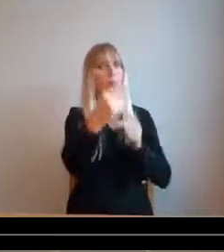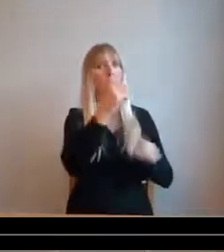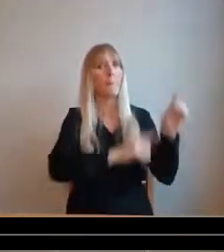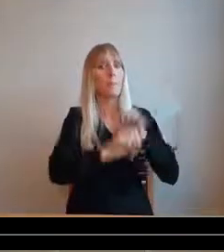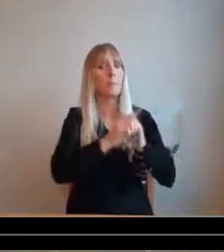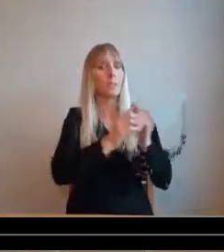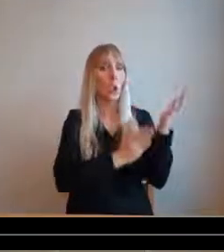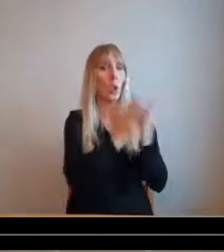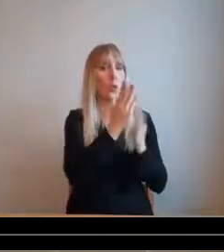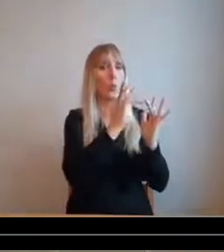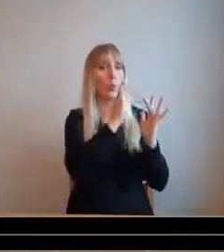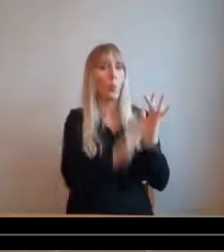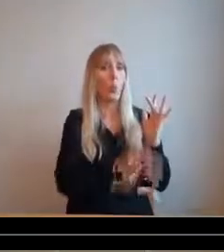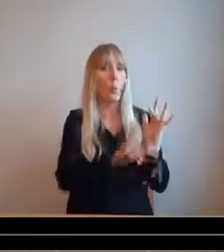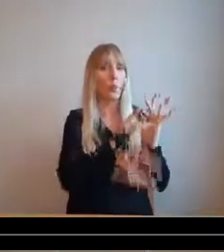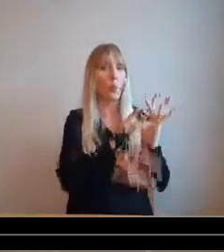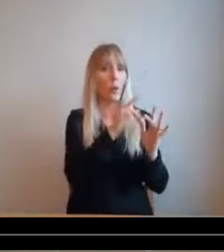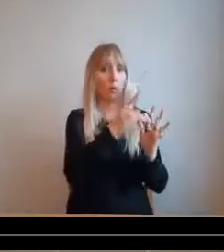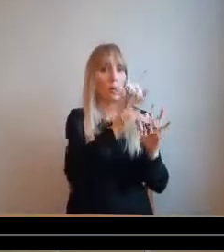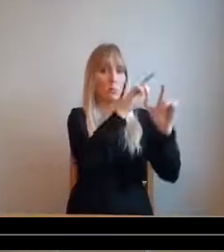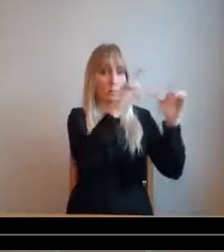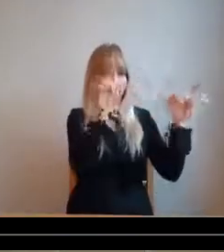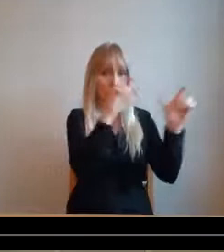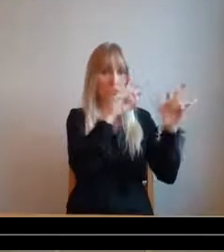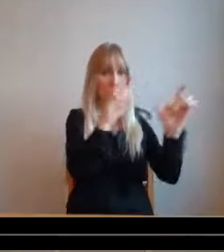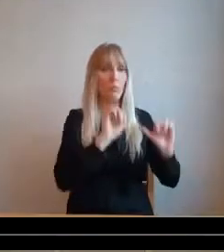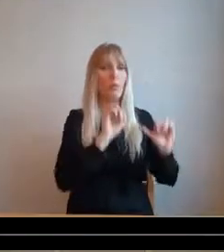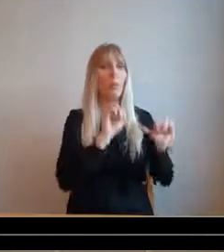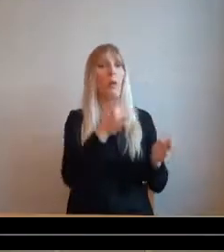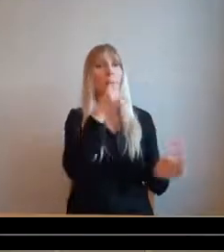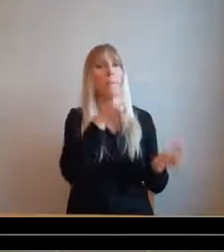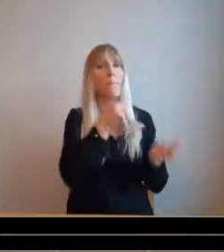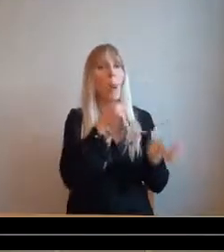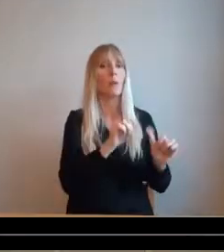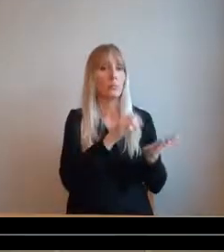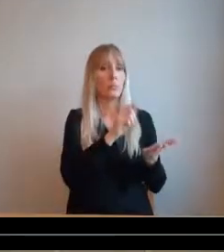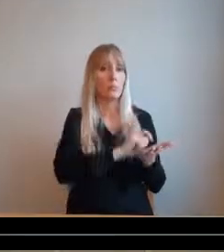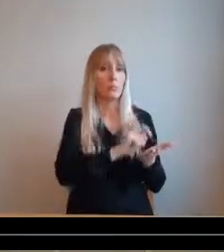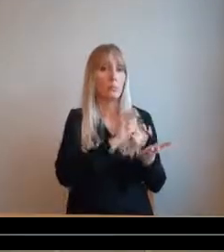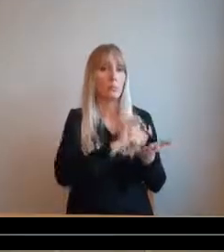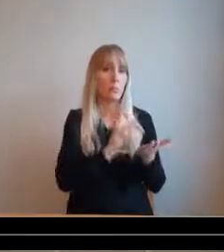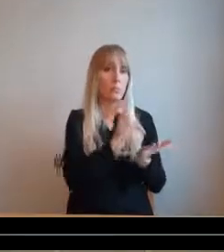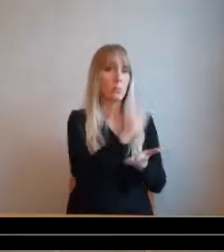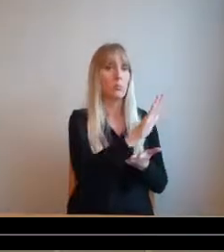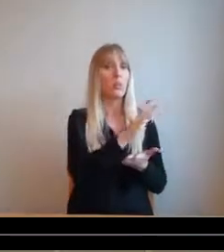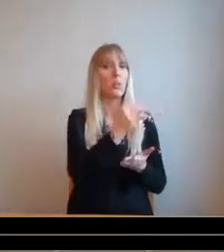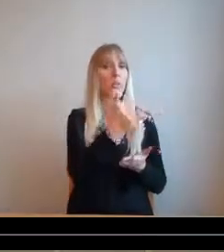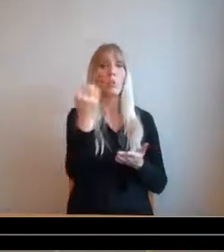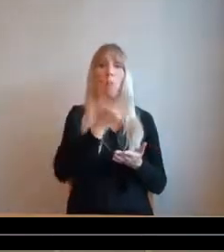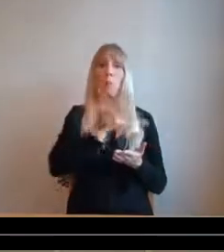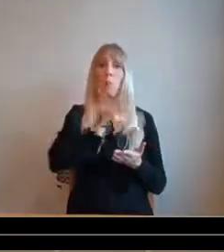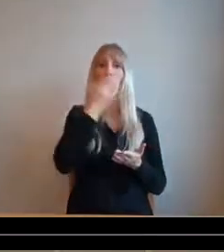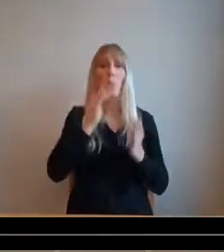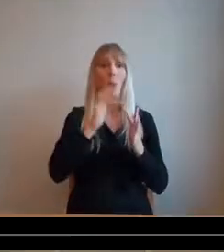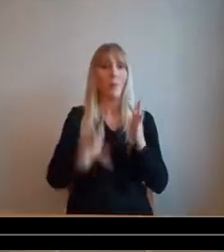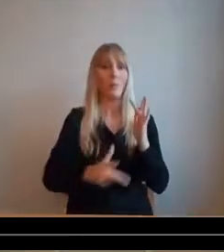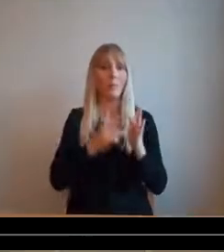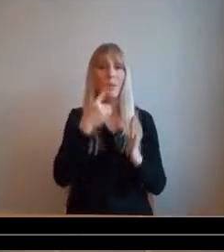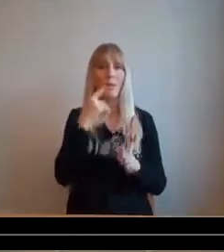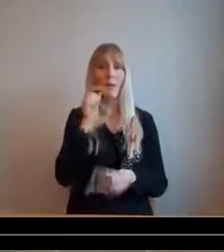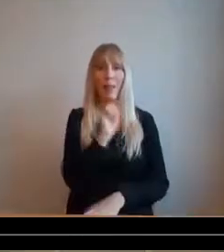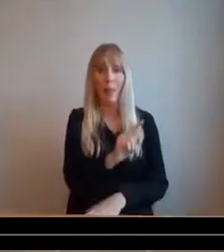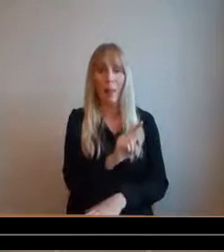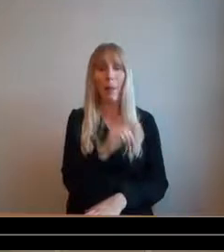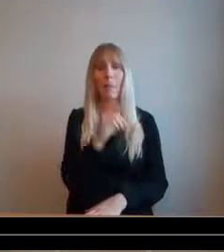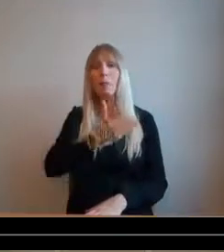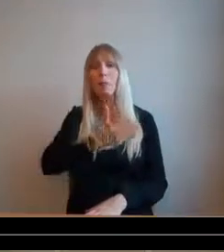the website by post or by email. And if you know anyone who doesn't have internet access, then please do get them to